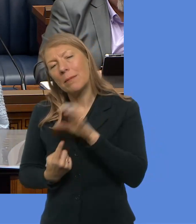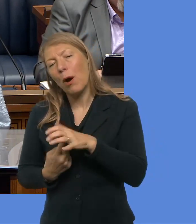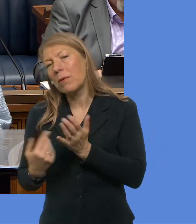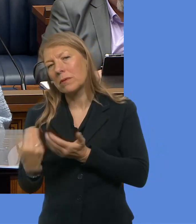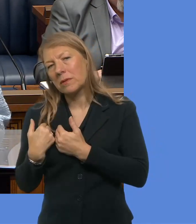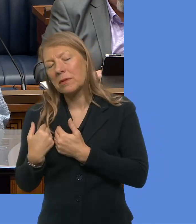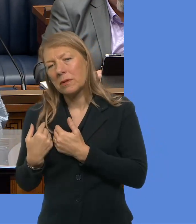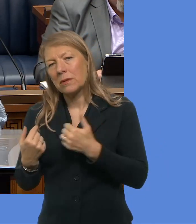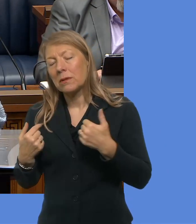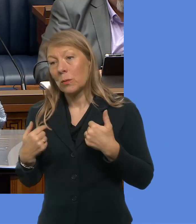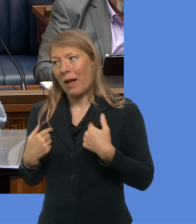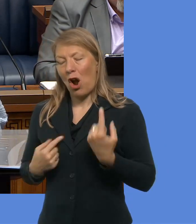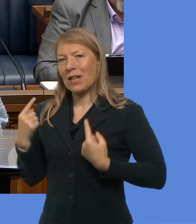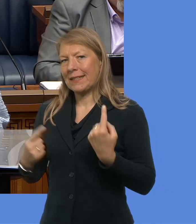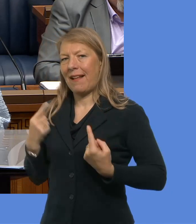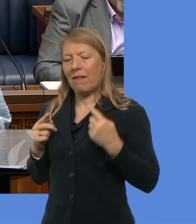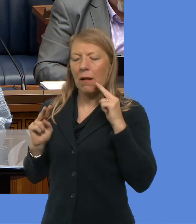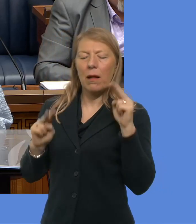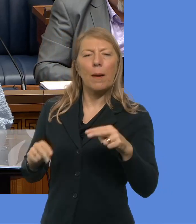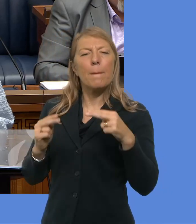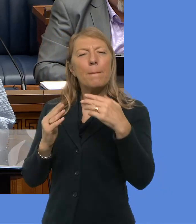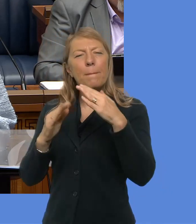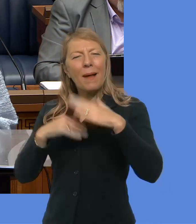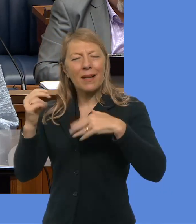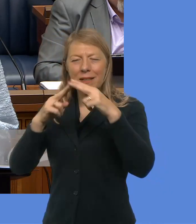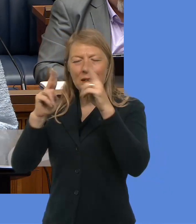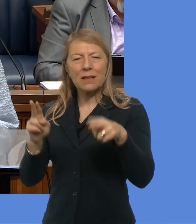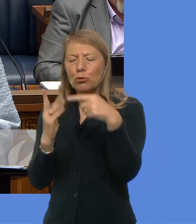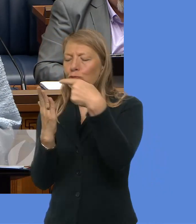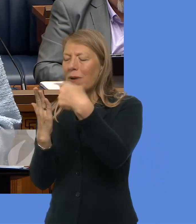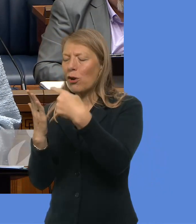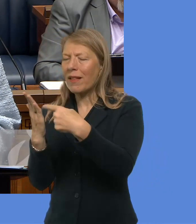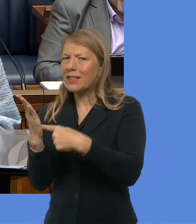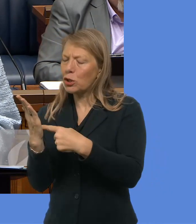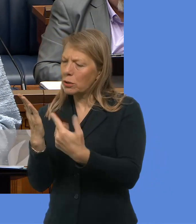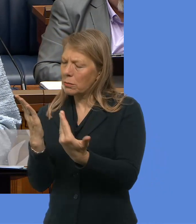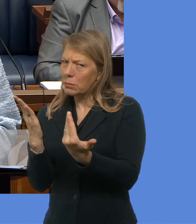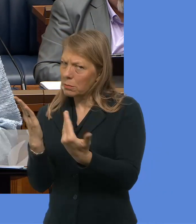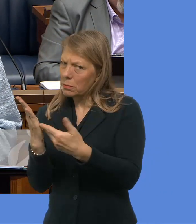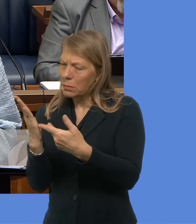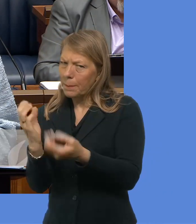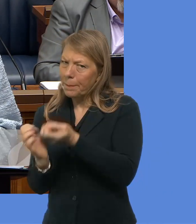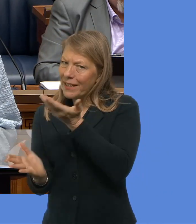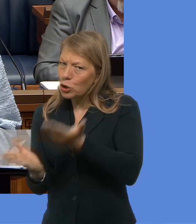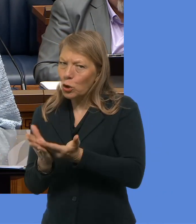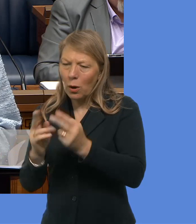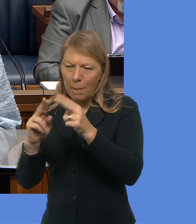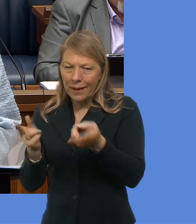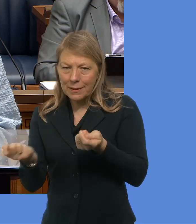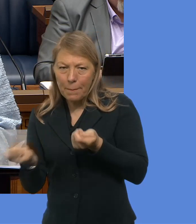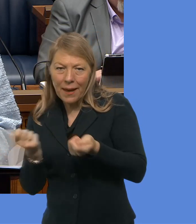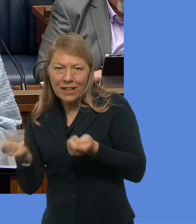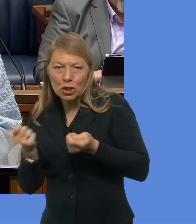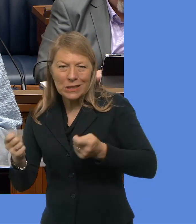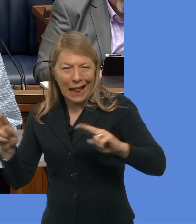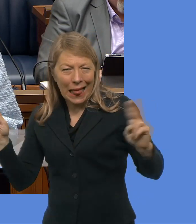of uplifts for building regulations, managing the Civil Service Office estate to reduce its carbon footprint, and implementing